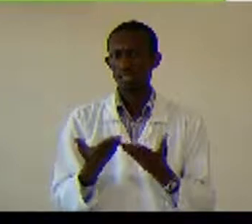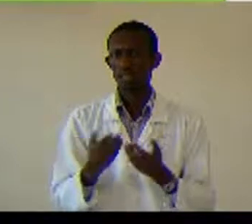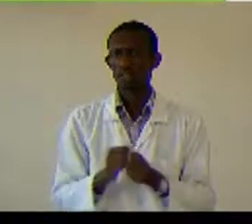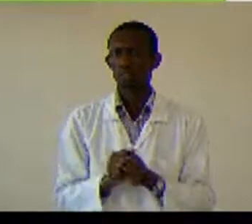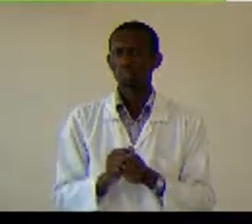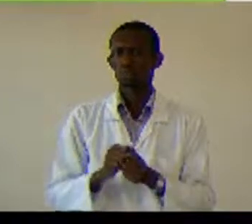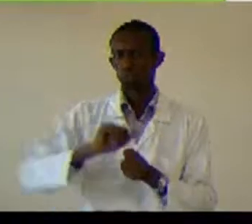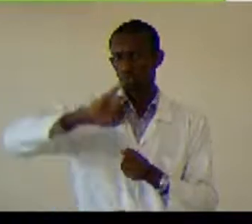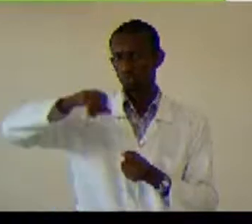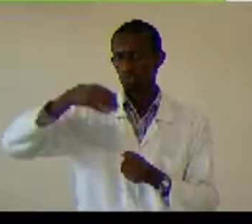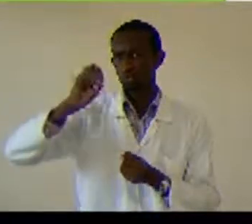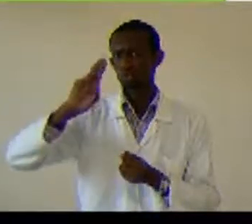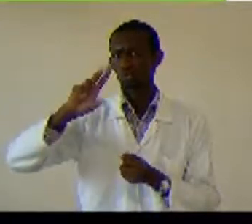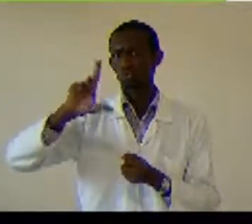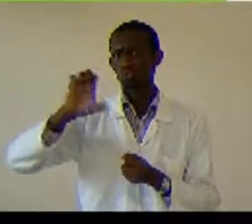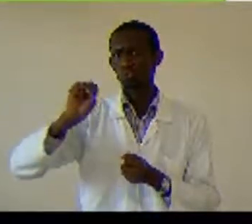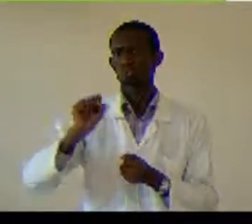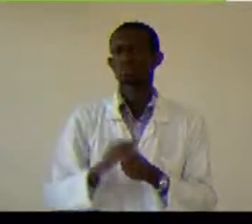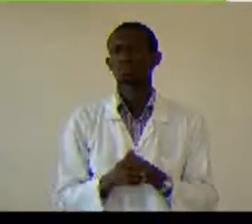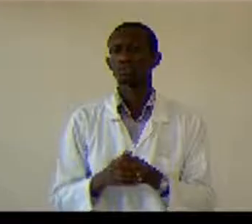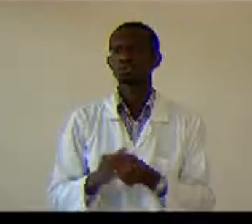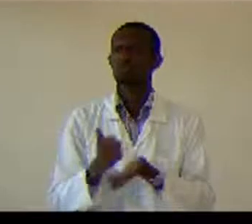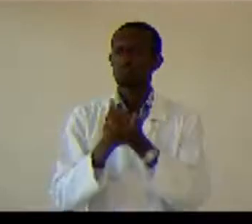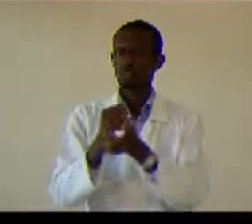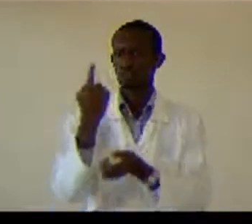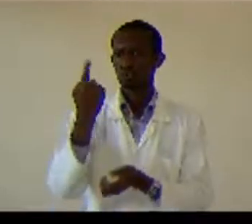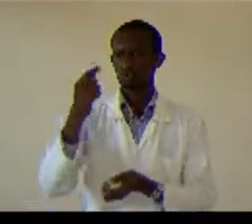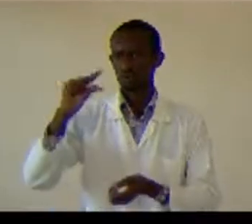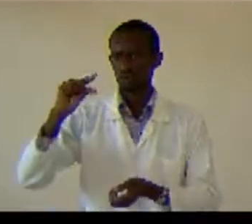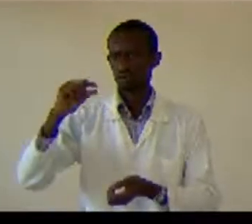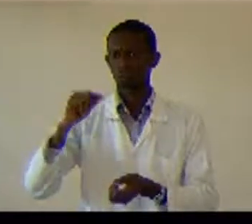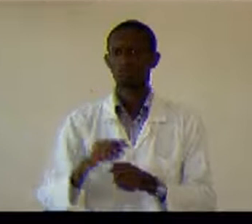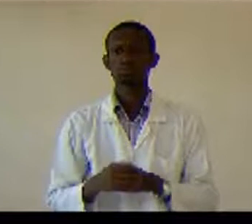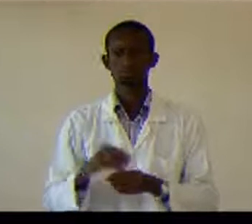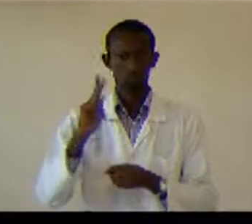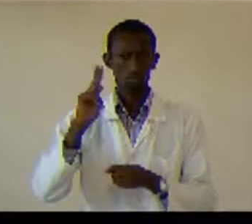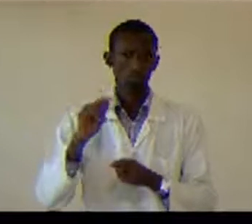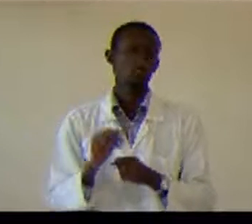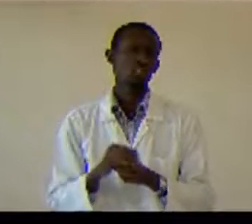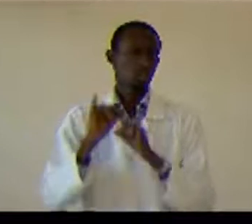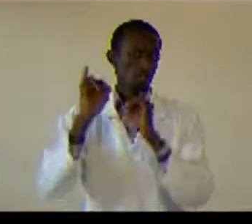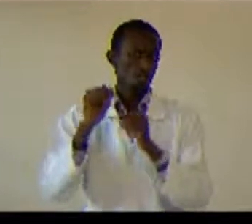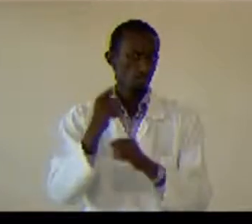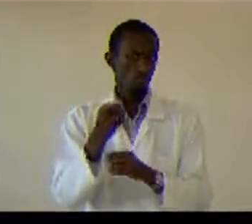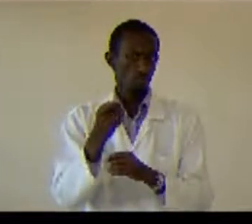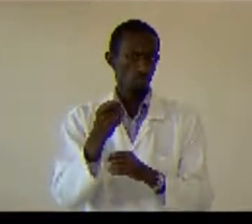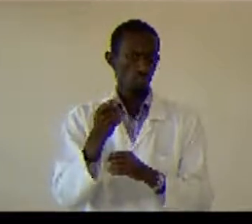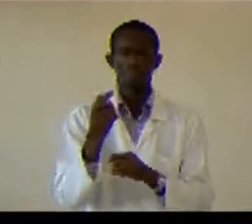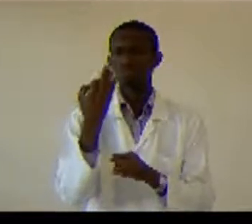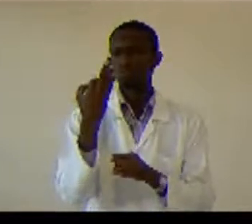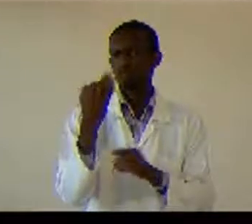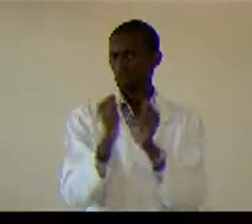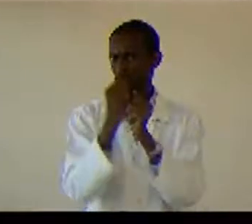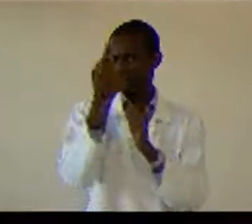remember something that we did here? This is in joules per kilogram. So if you want joules per